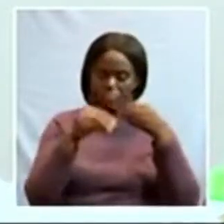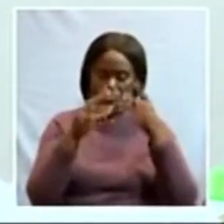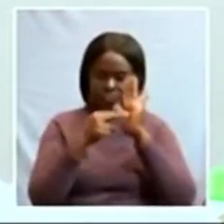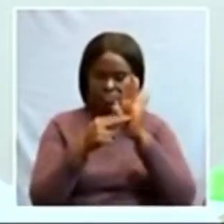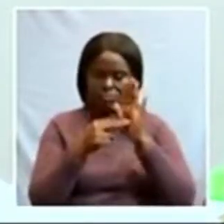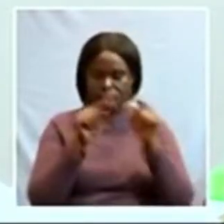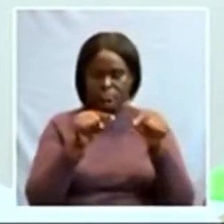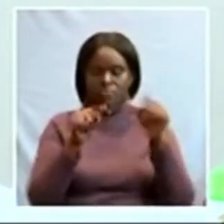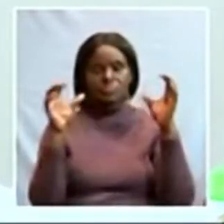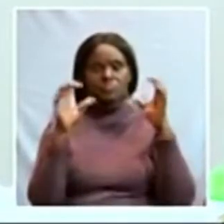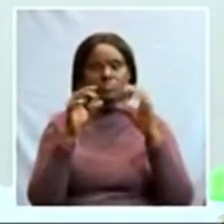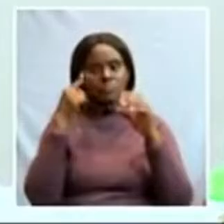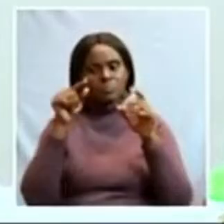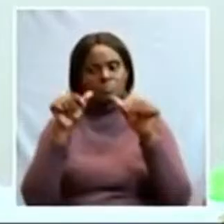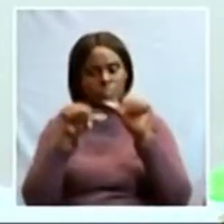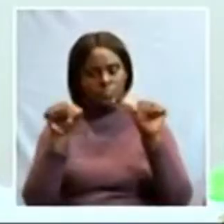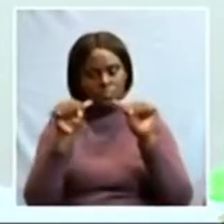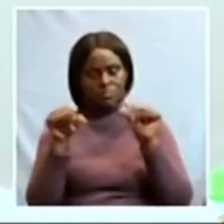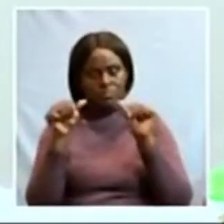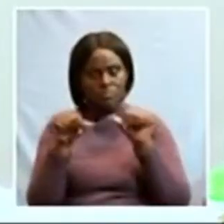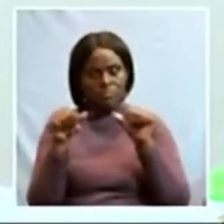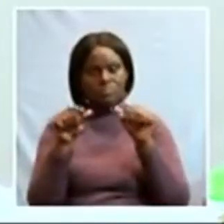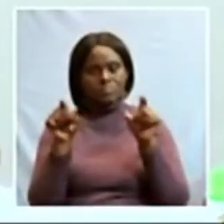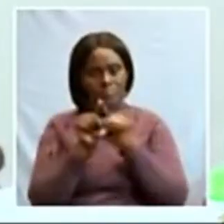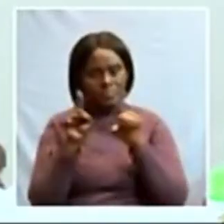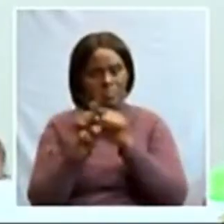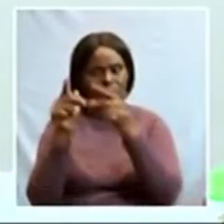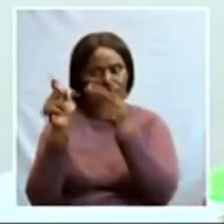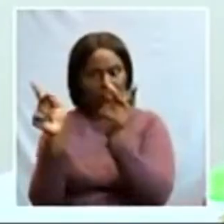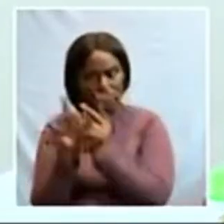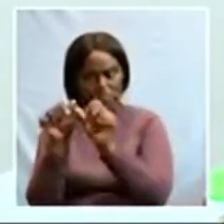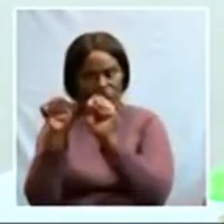this information for audit at the station?